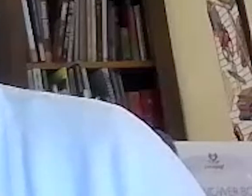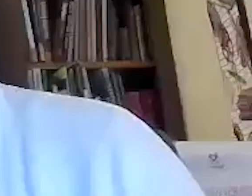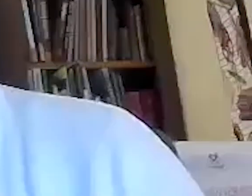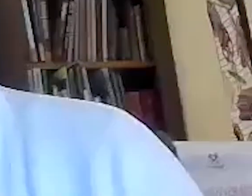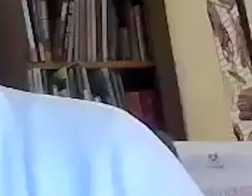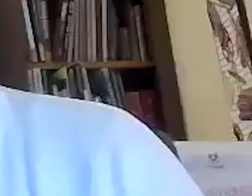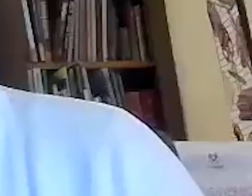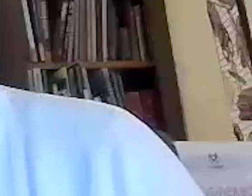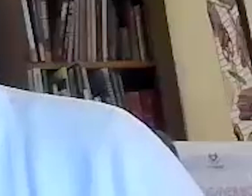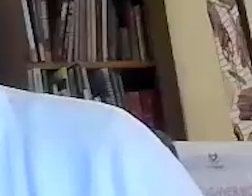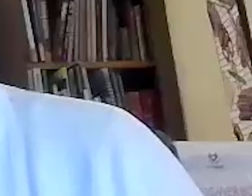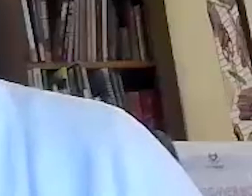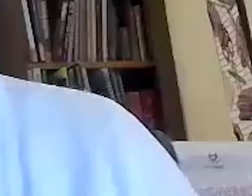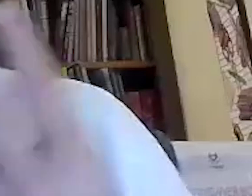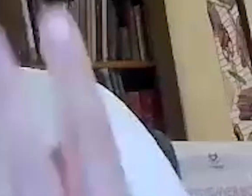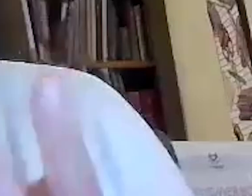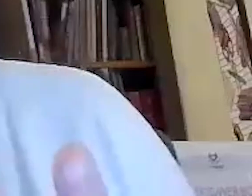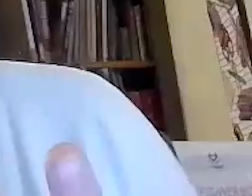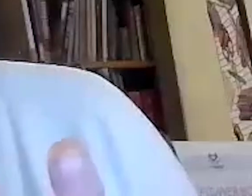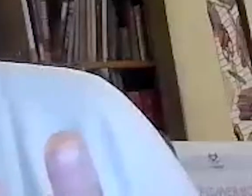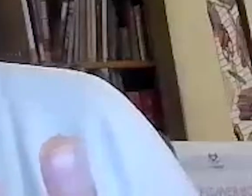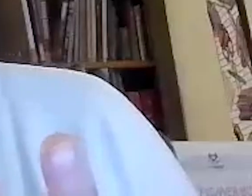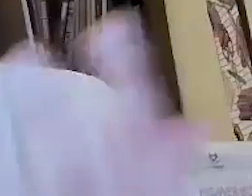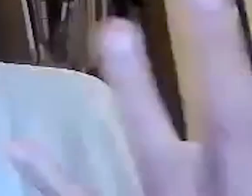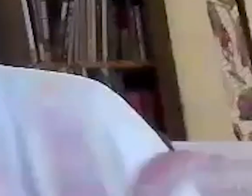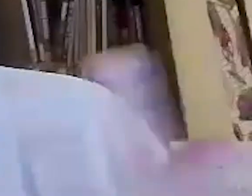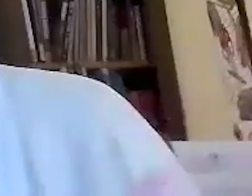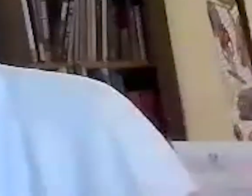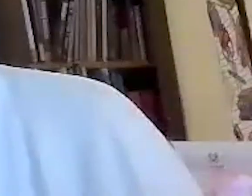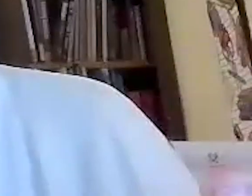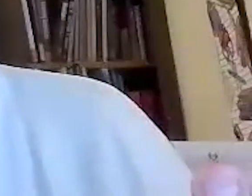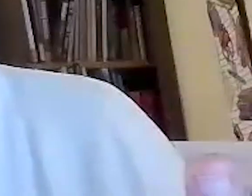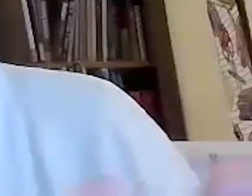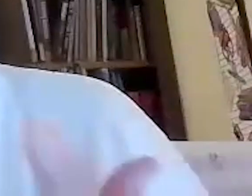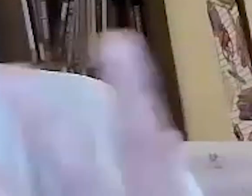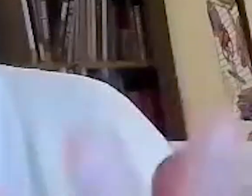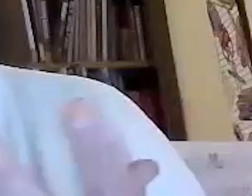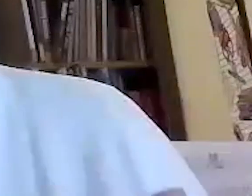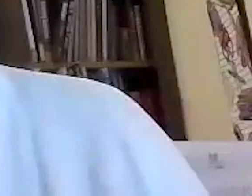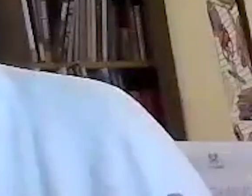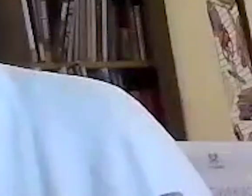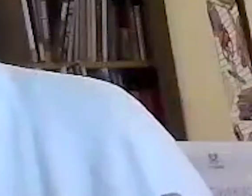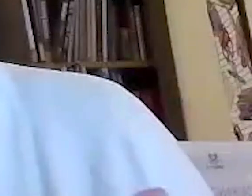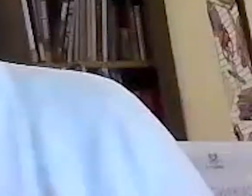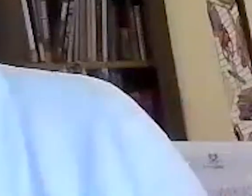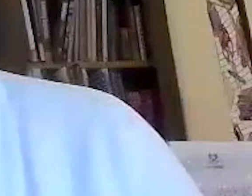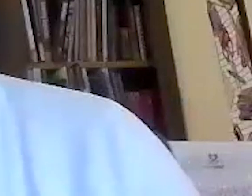what we're talking about right now. Folks are like, where's the writing in the science of reading? How do I tend to that? How do I make that all